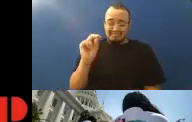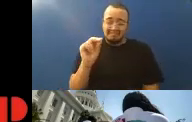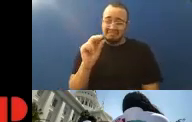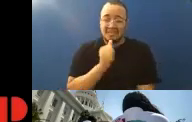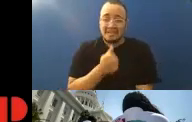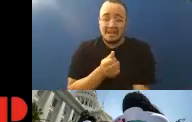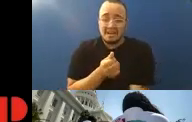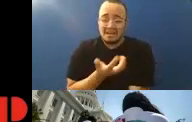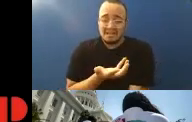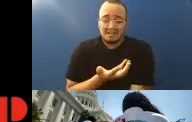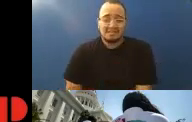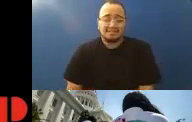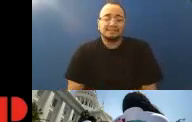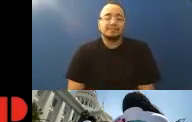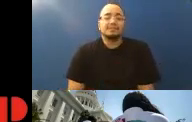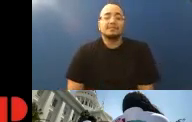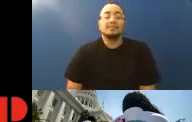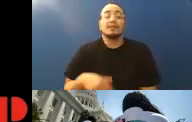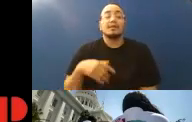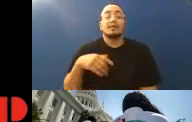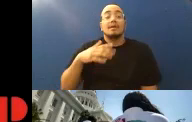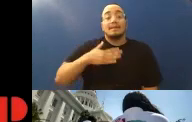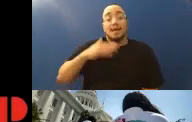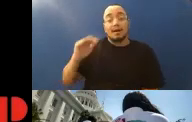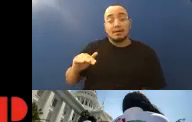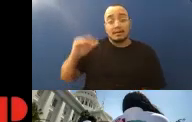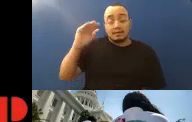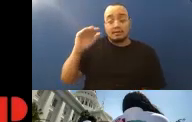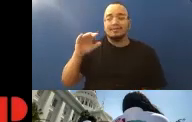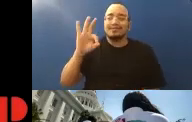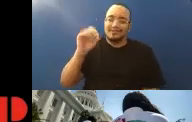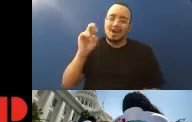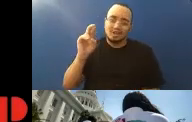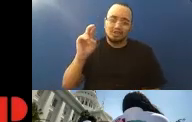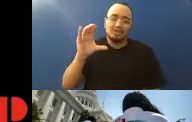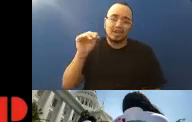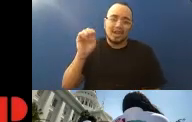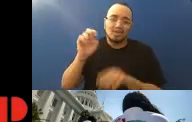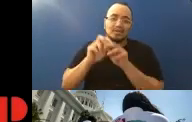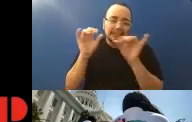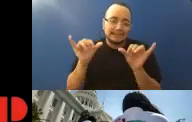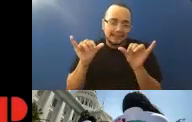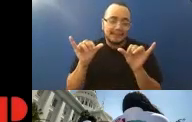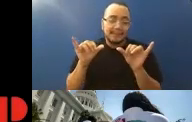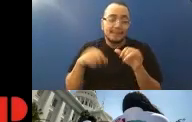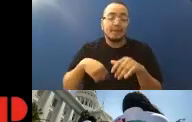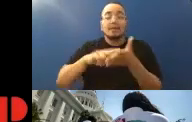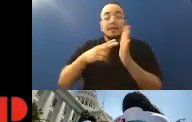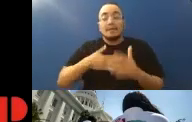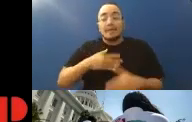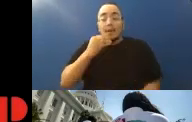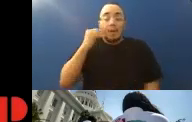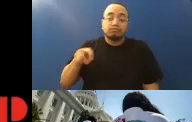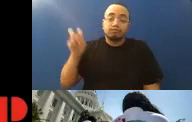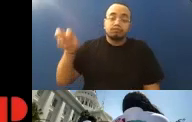them. I also grew up in the foster care system, and pretty much all of my homes I've been